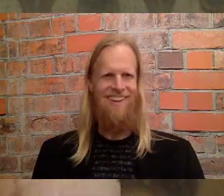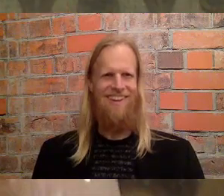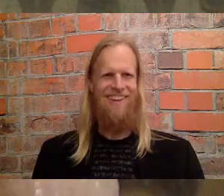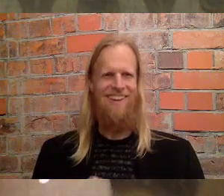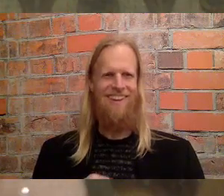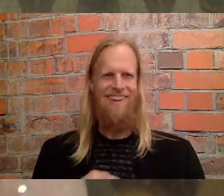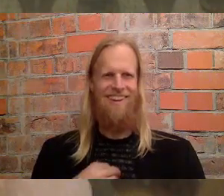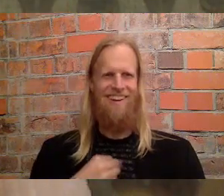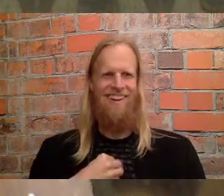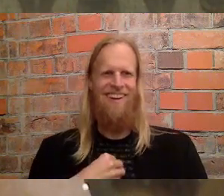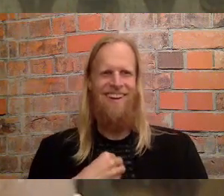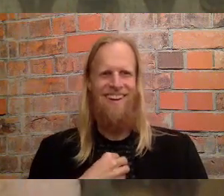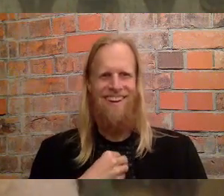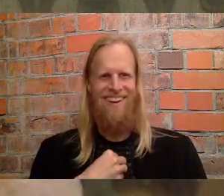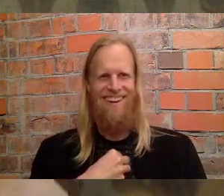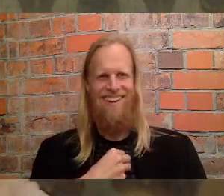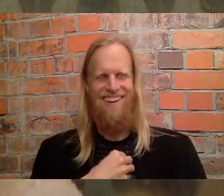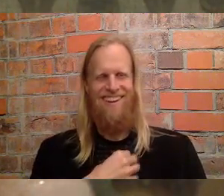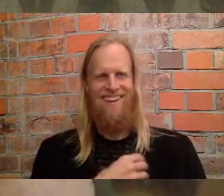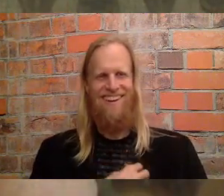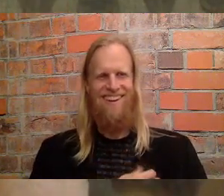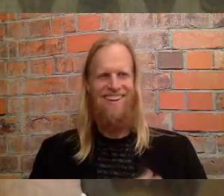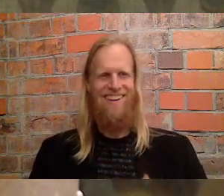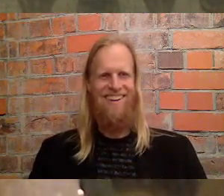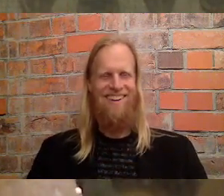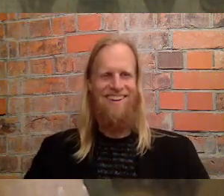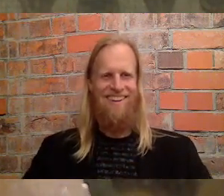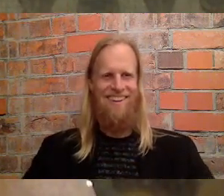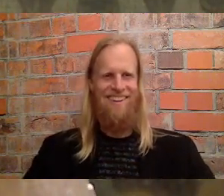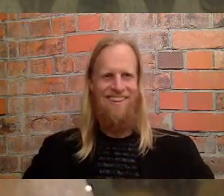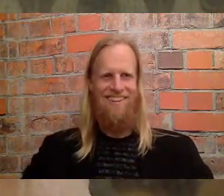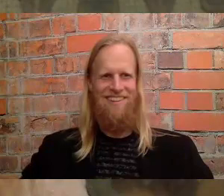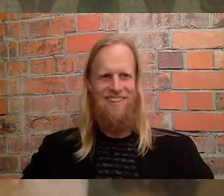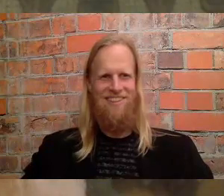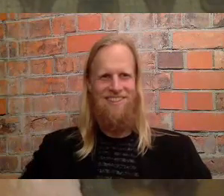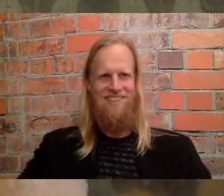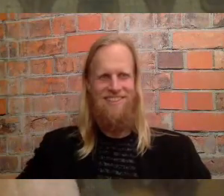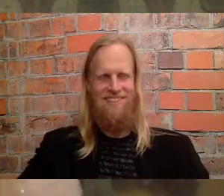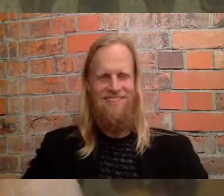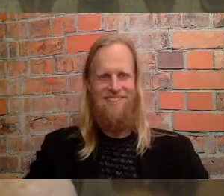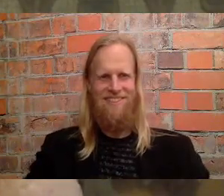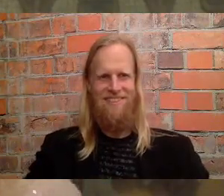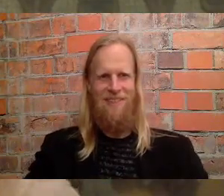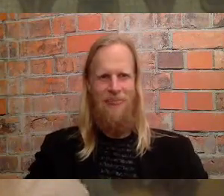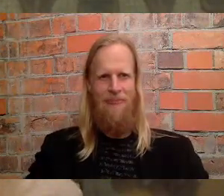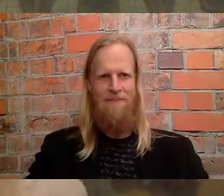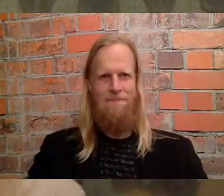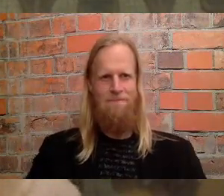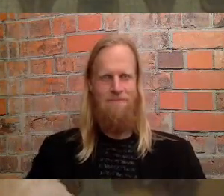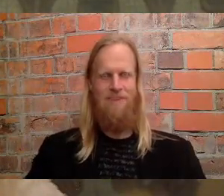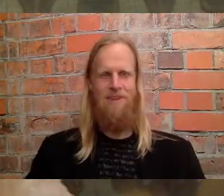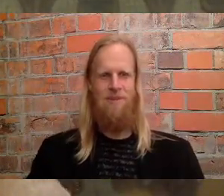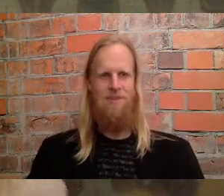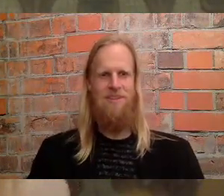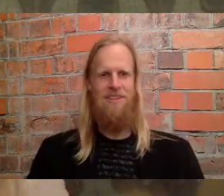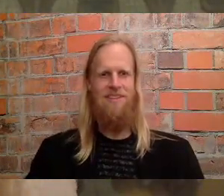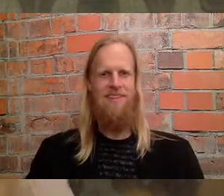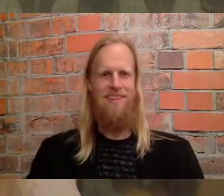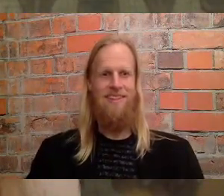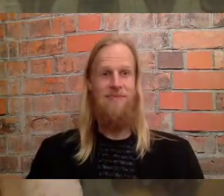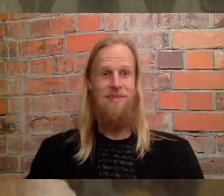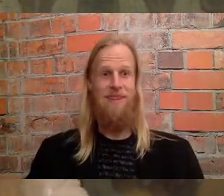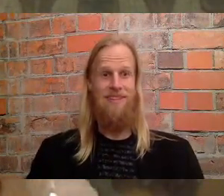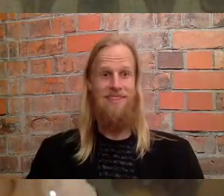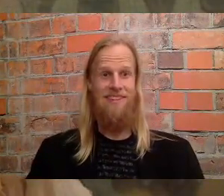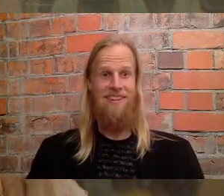Hey. Tap the front of the ribs. I'm open to loving and accepting yourself. I am open